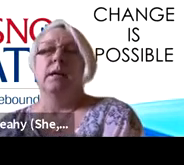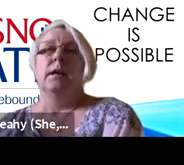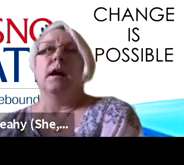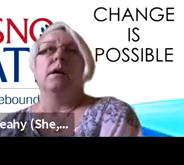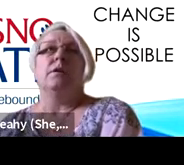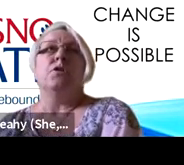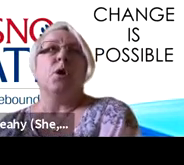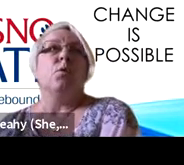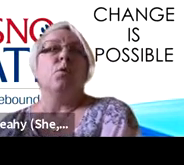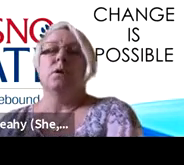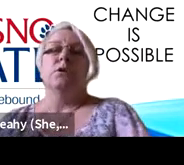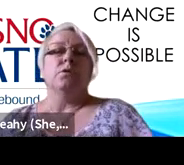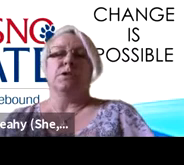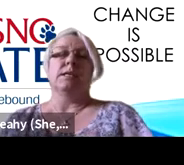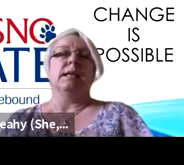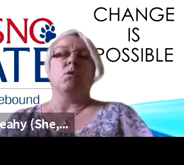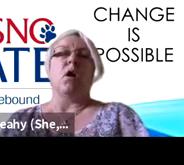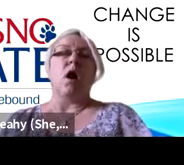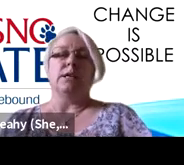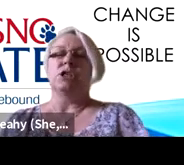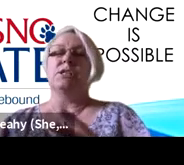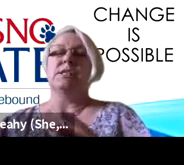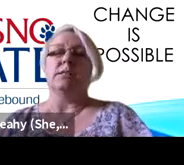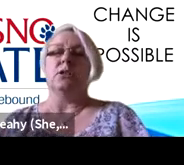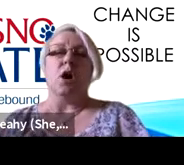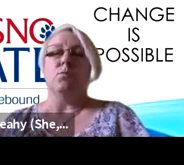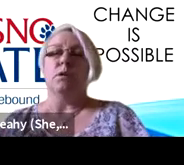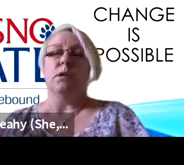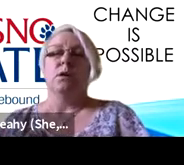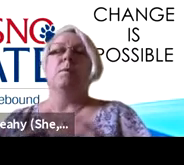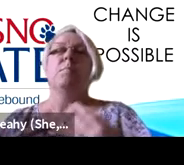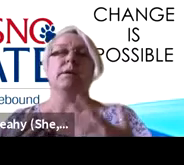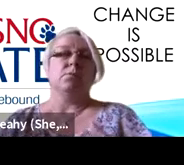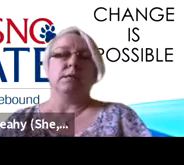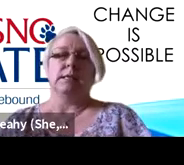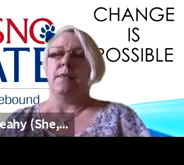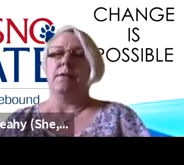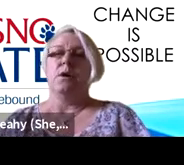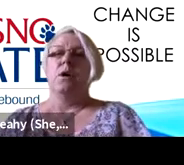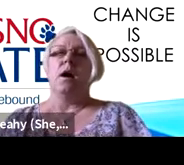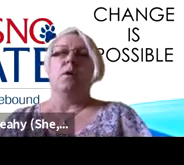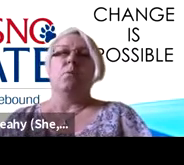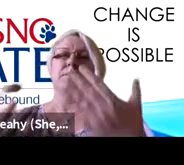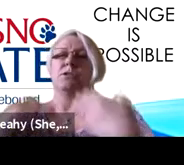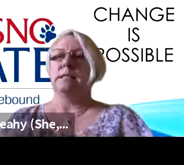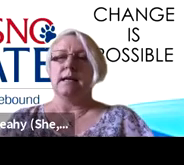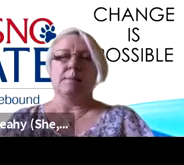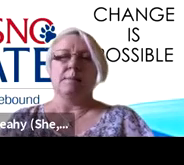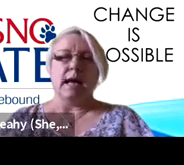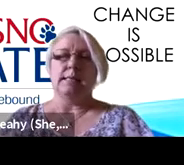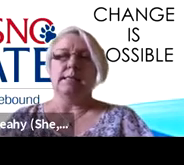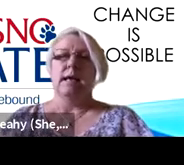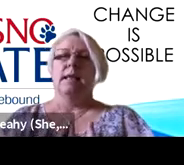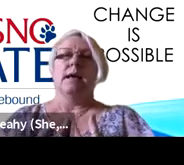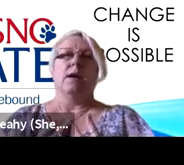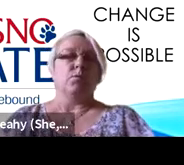critical. No university or college stands alone. We must work together. We have students that come